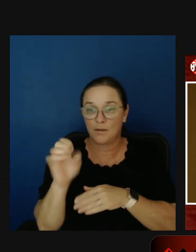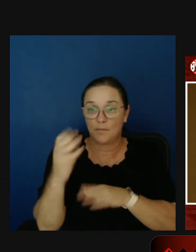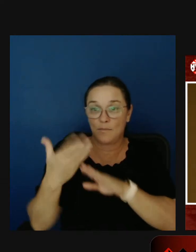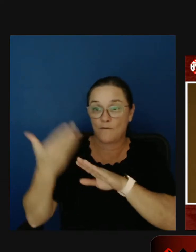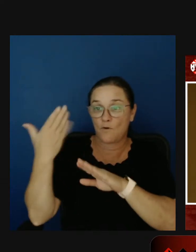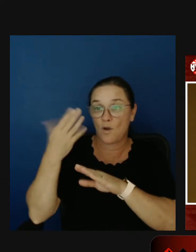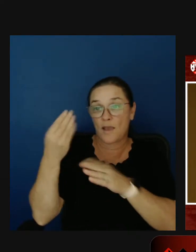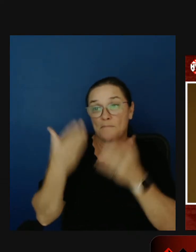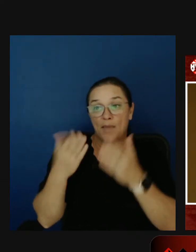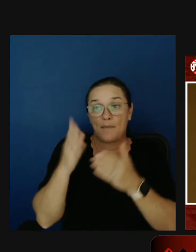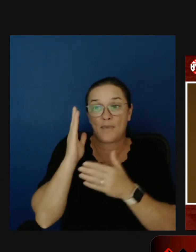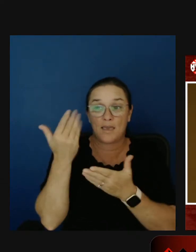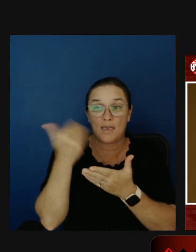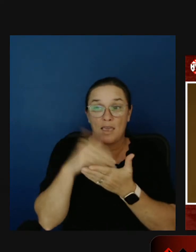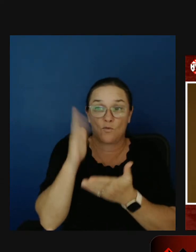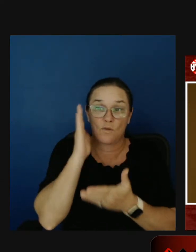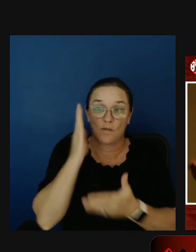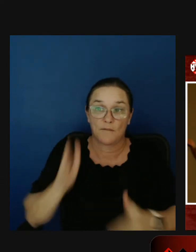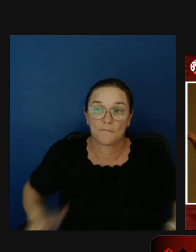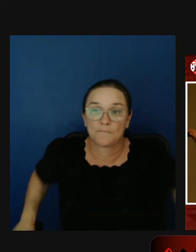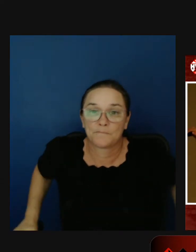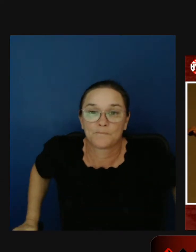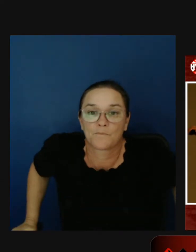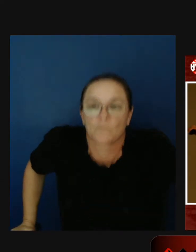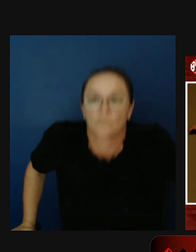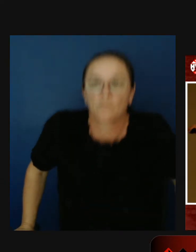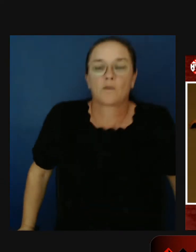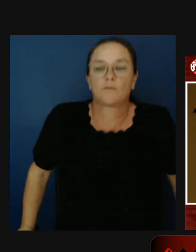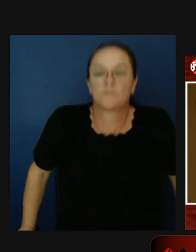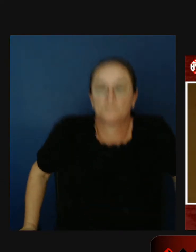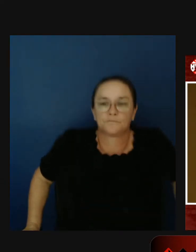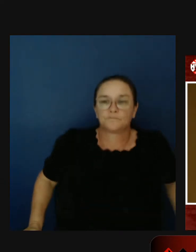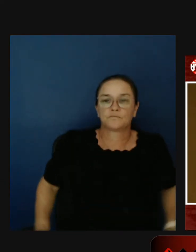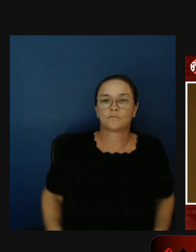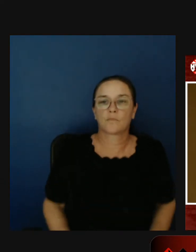more targeted maps that were getting made.